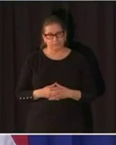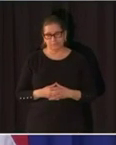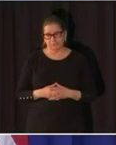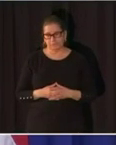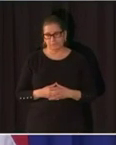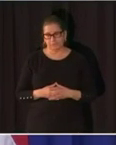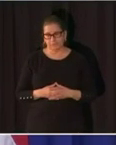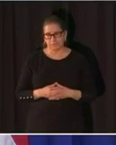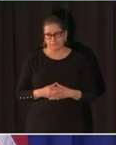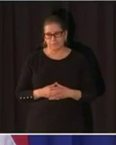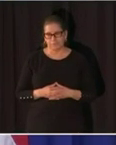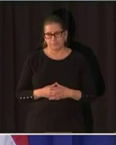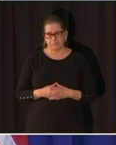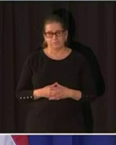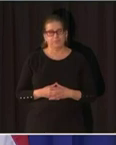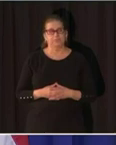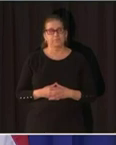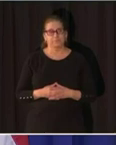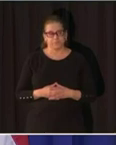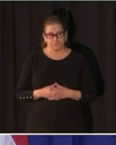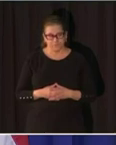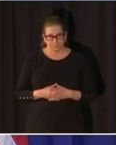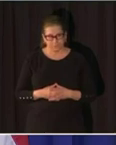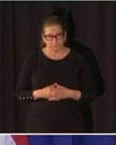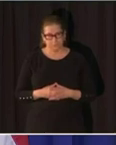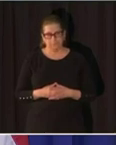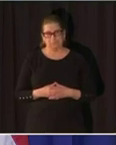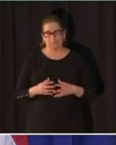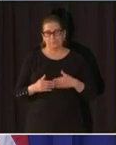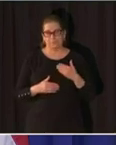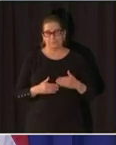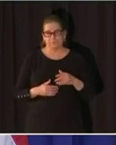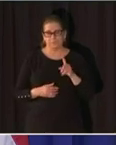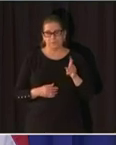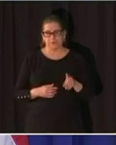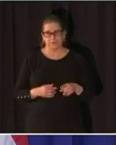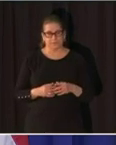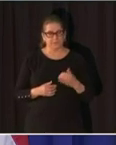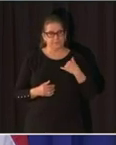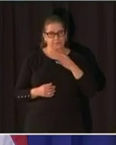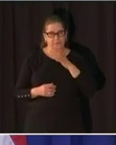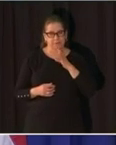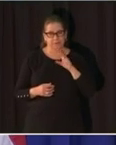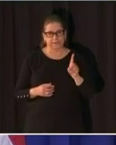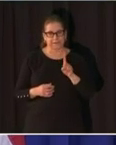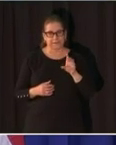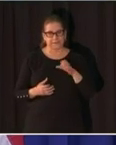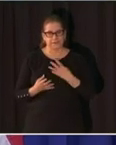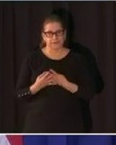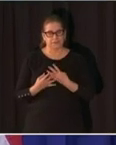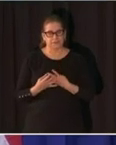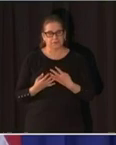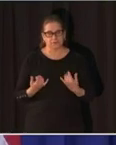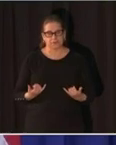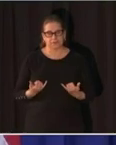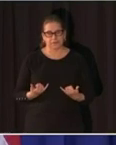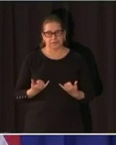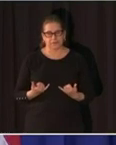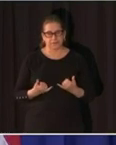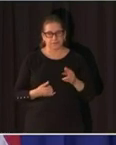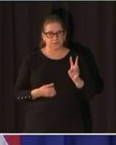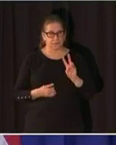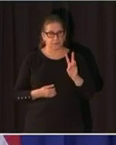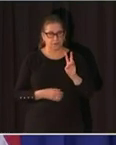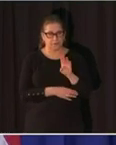And my second question has to do with the DC jails. At 2 p.m. today, the inspectors that went inside the DC